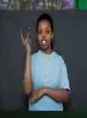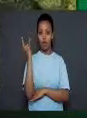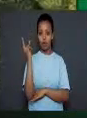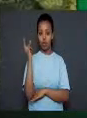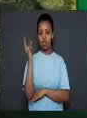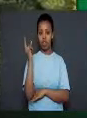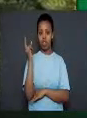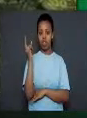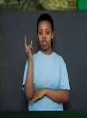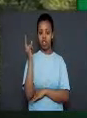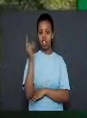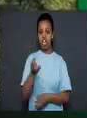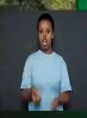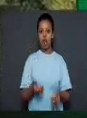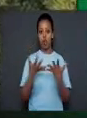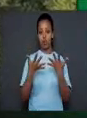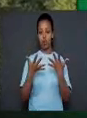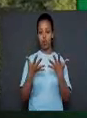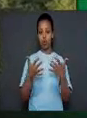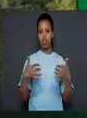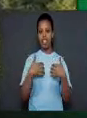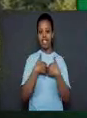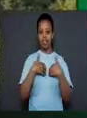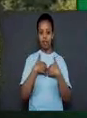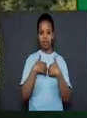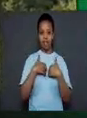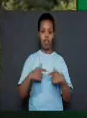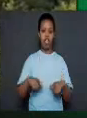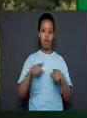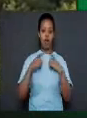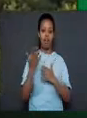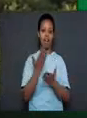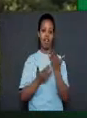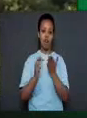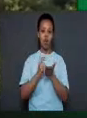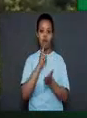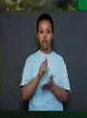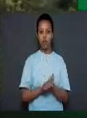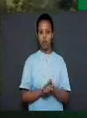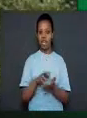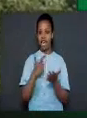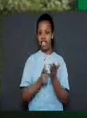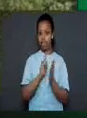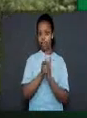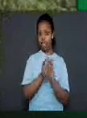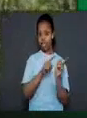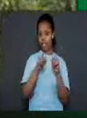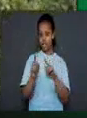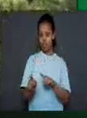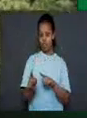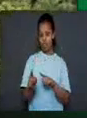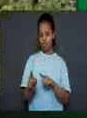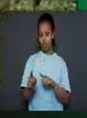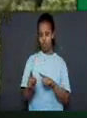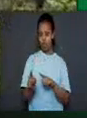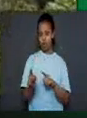provide shelter and shade for many animals. Some examples of